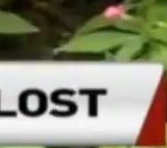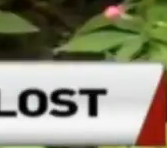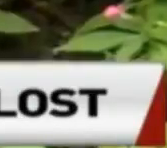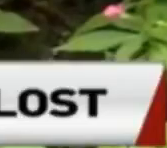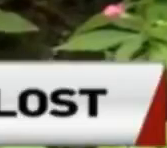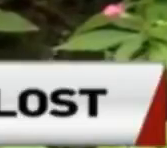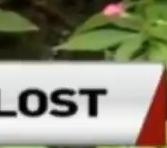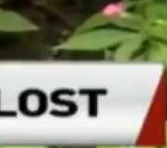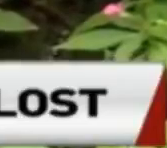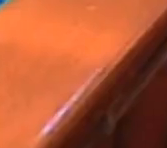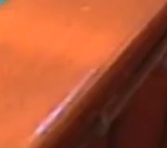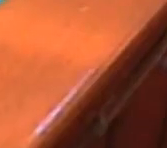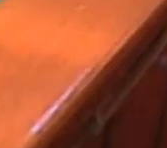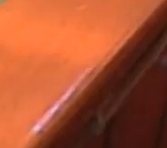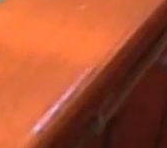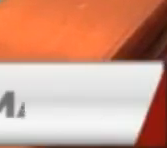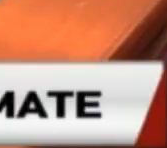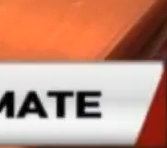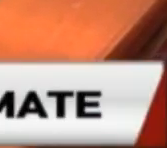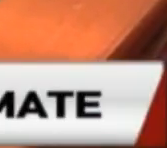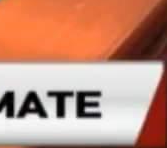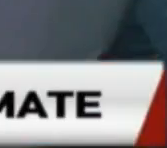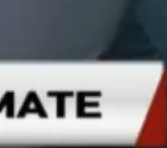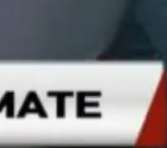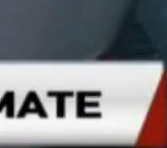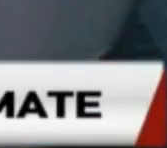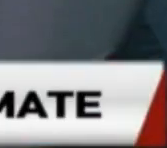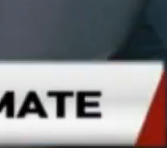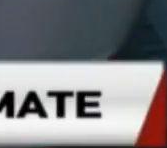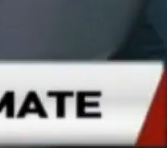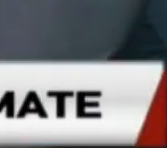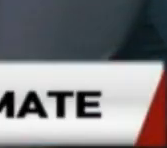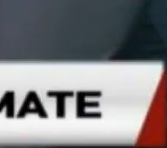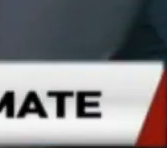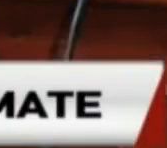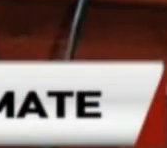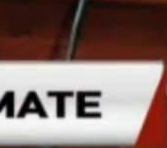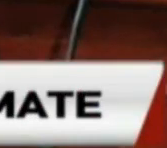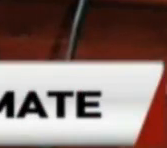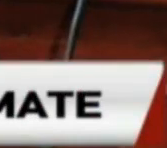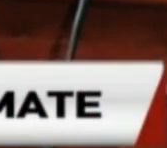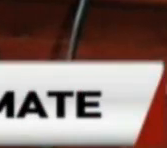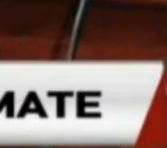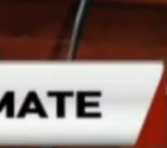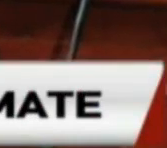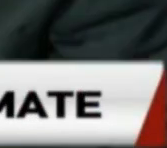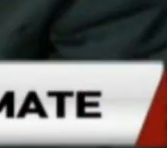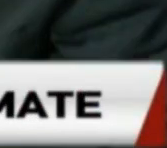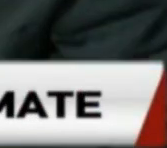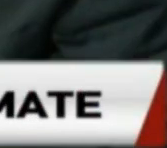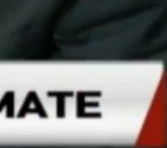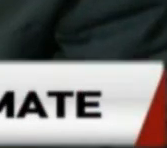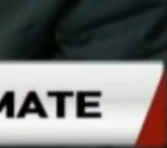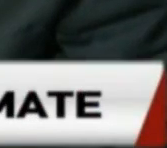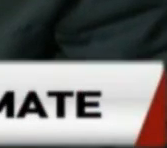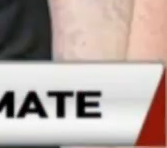in multi-billion projects. Plus, division of revenue deadlock continues. County government's operations could